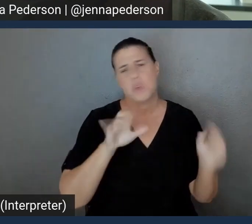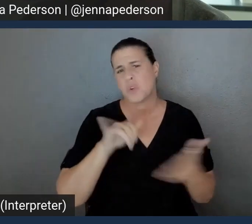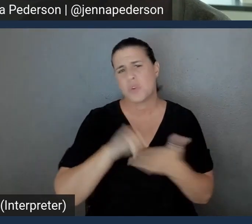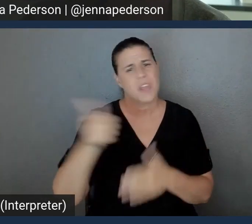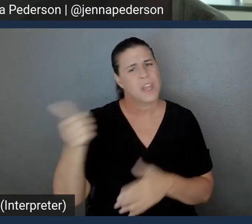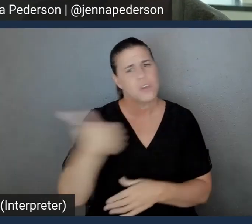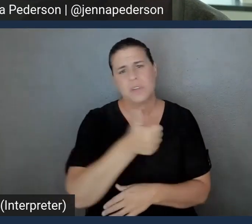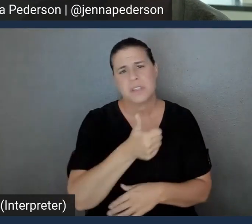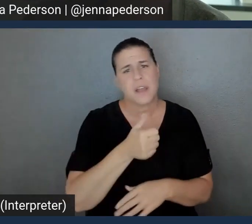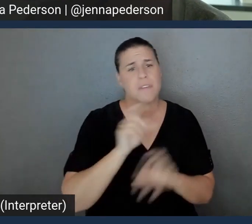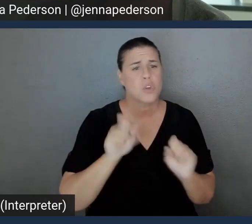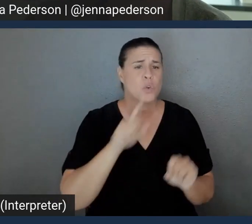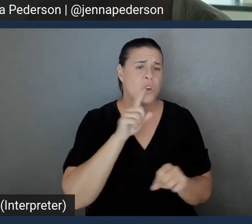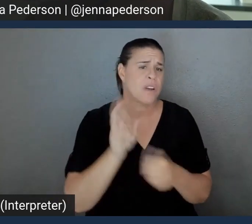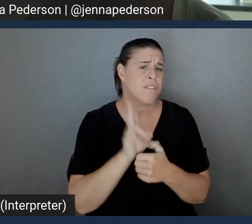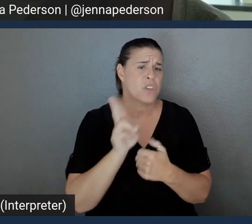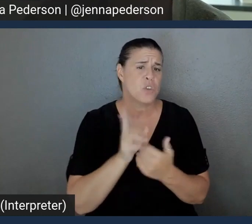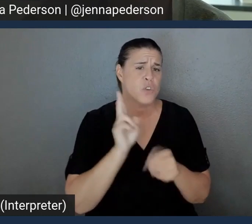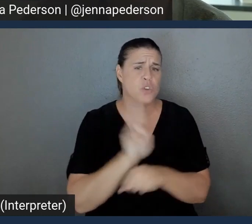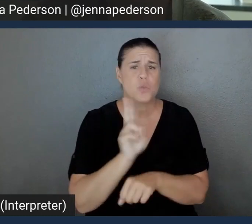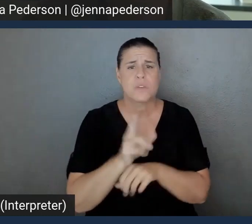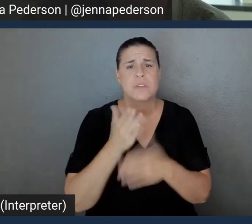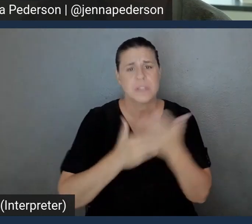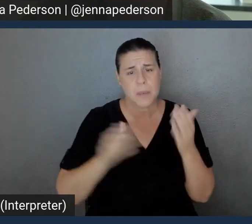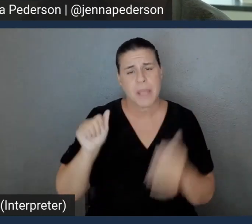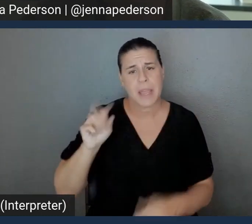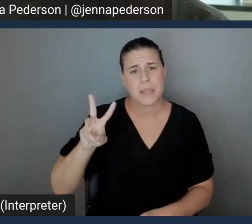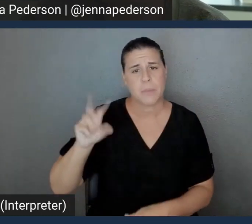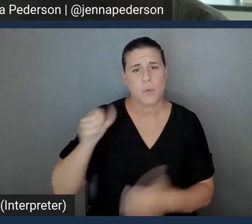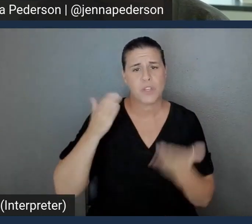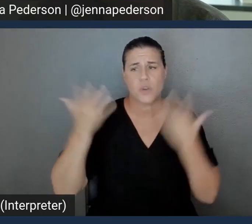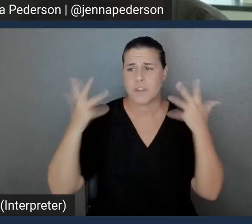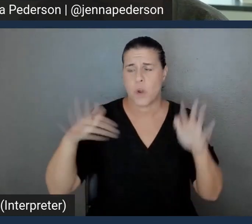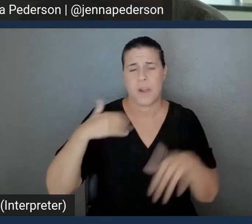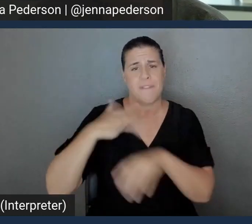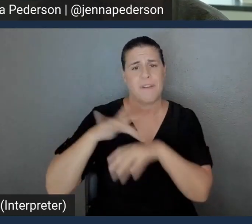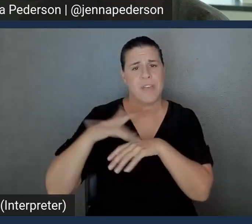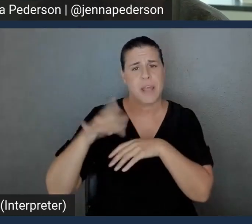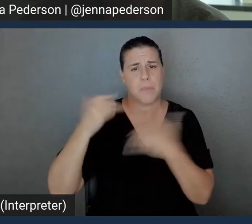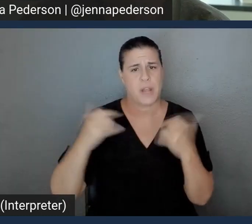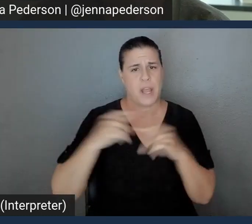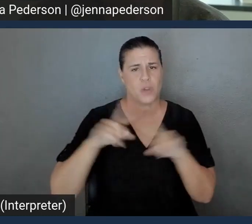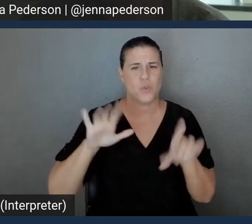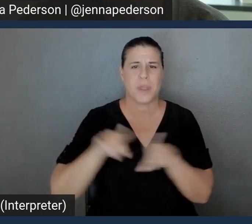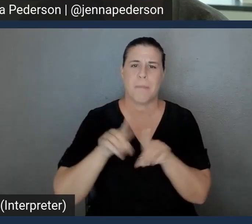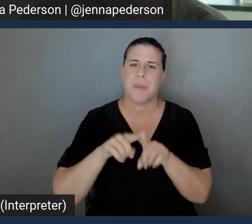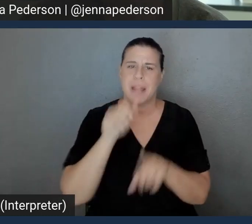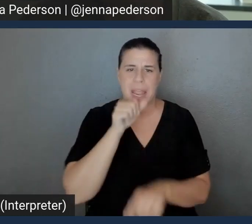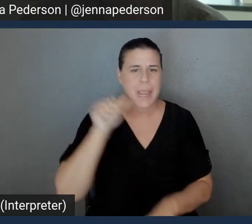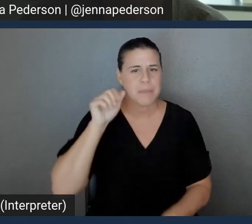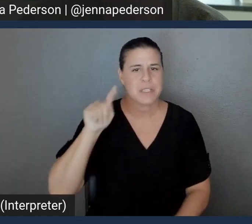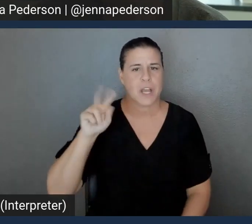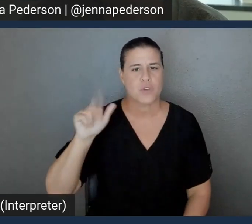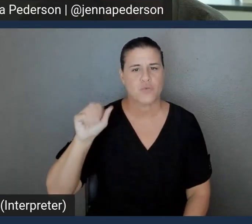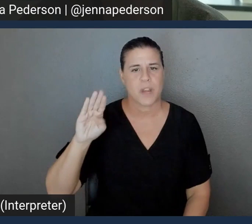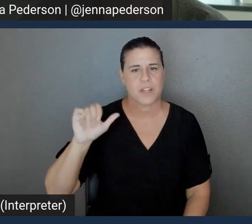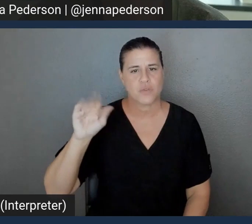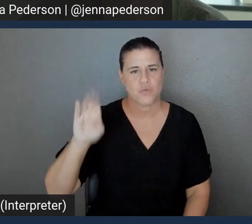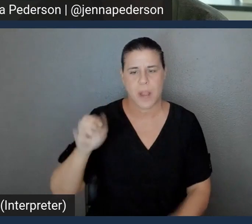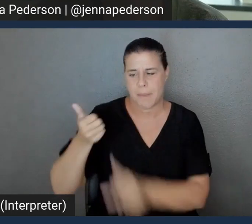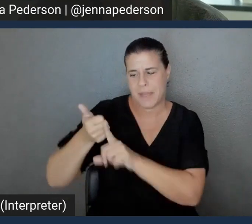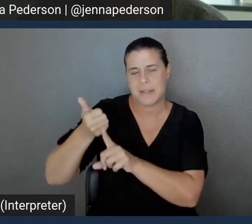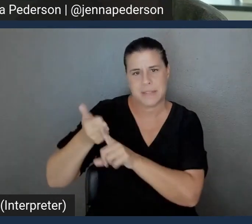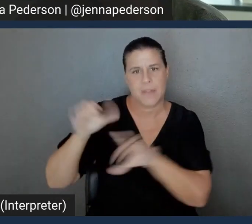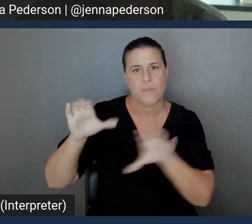own, or you could have even used some of the AWS services that are already available out there. So you have Amazon Transcribe on its own, which was doing